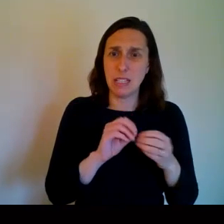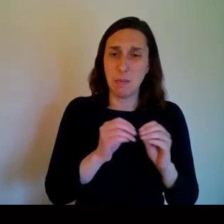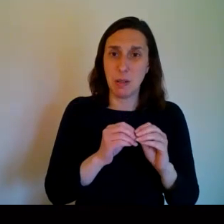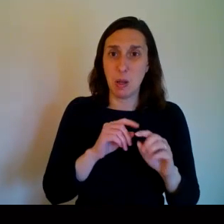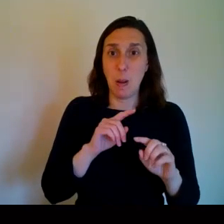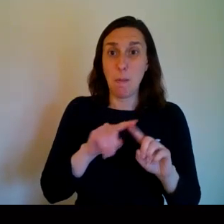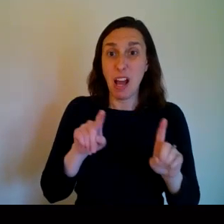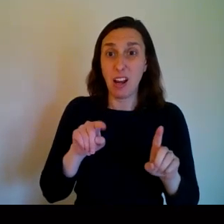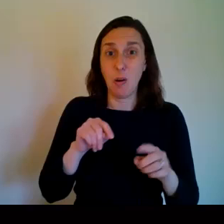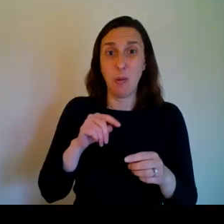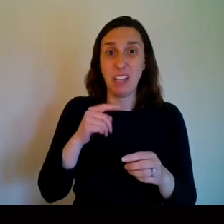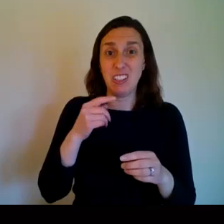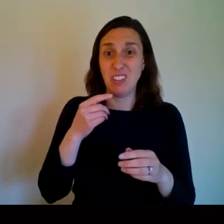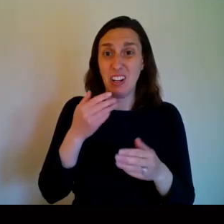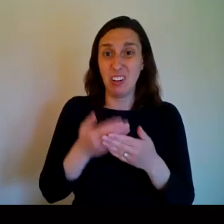can't do 0